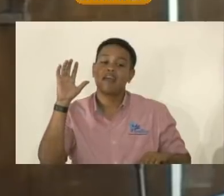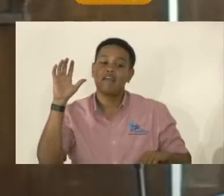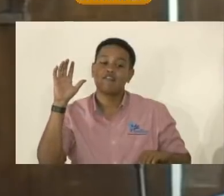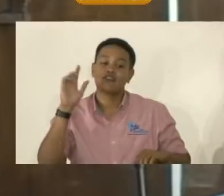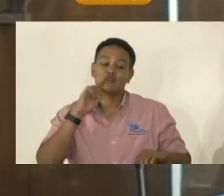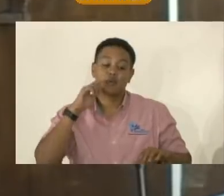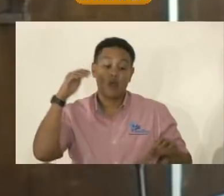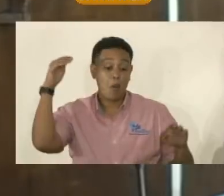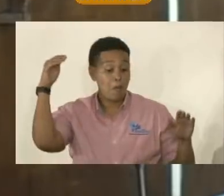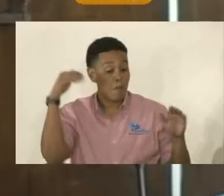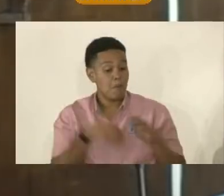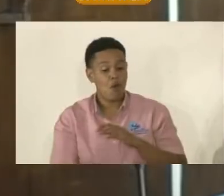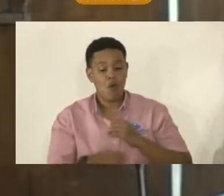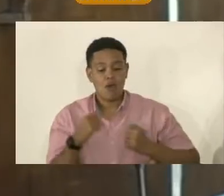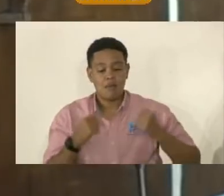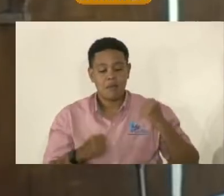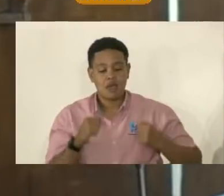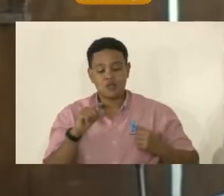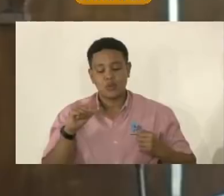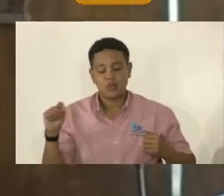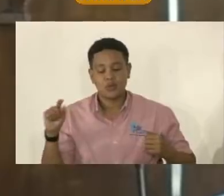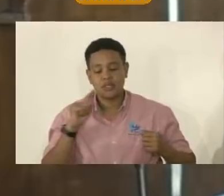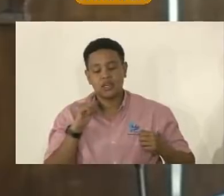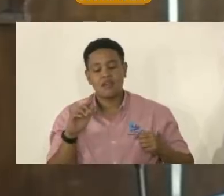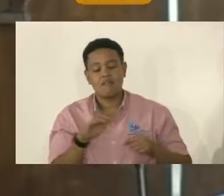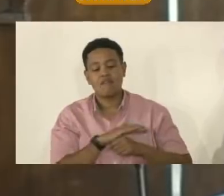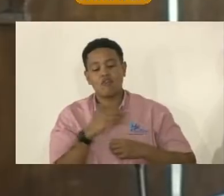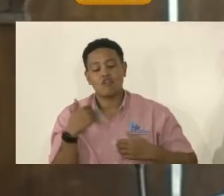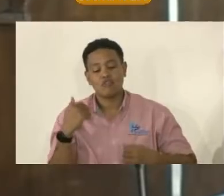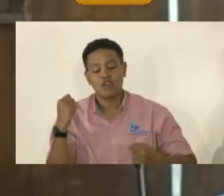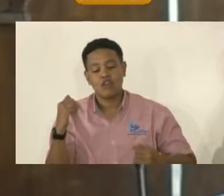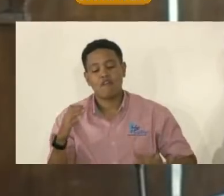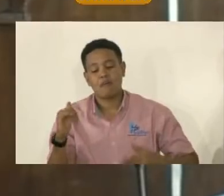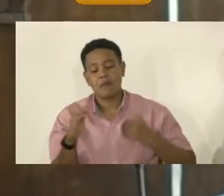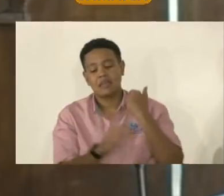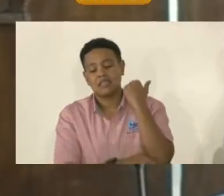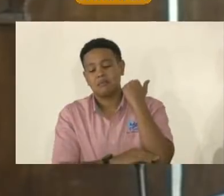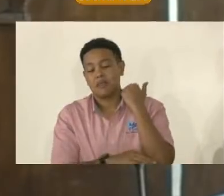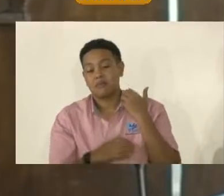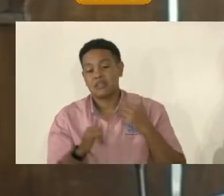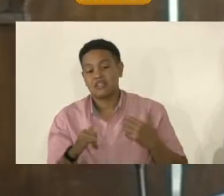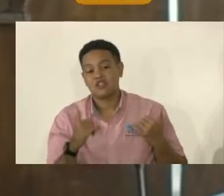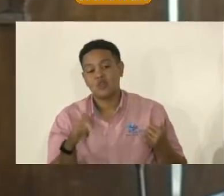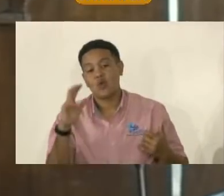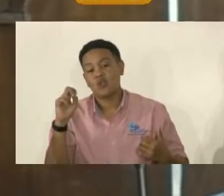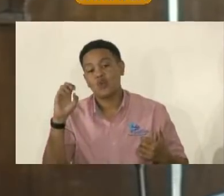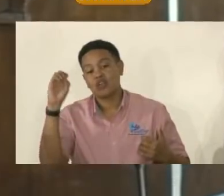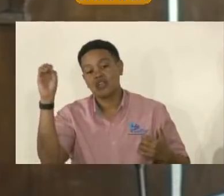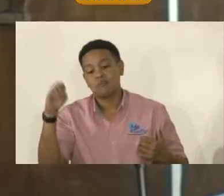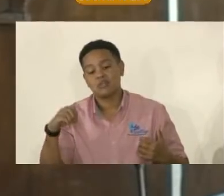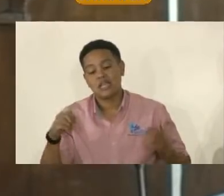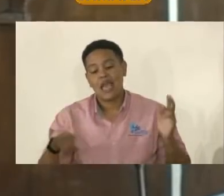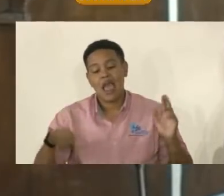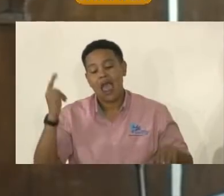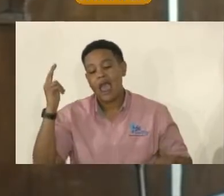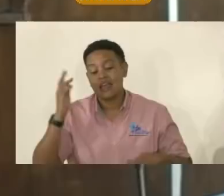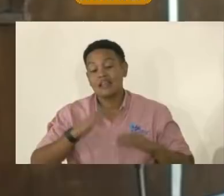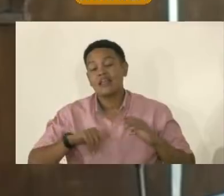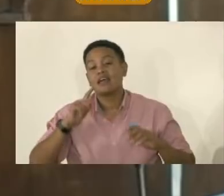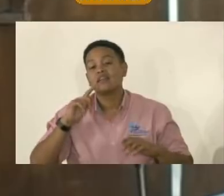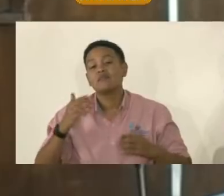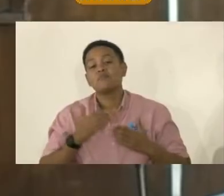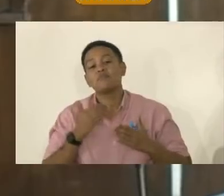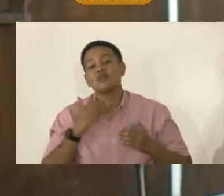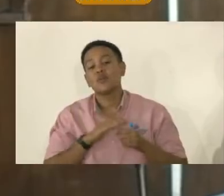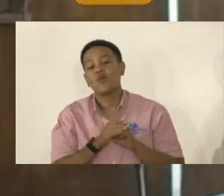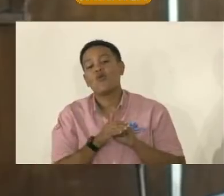sharply in March 2020, they had fully recovered by September, and they're now about 30% higher than the pre-COVID